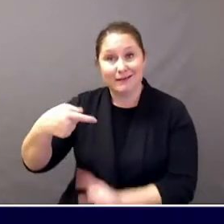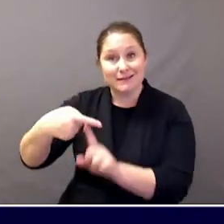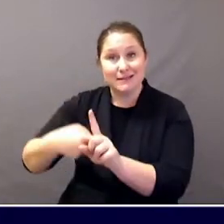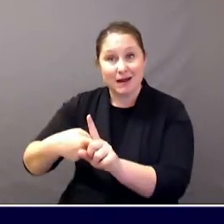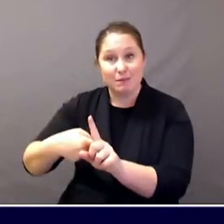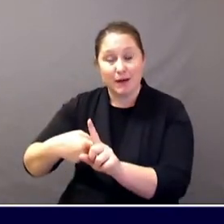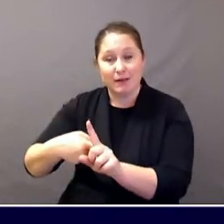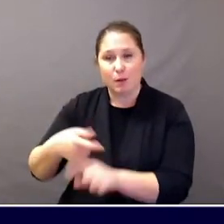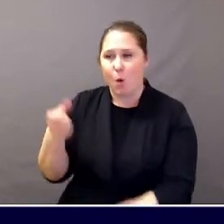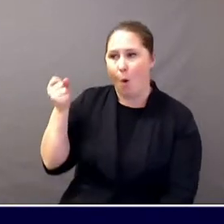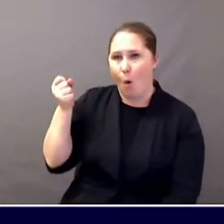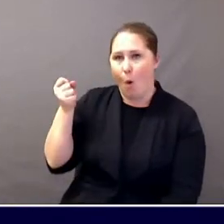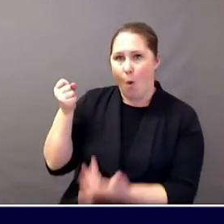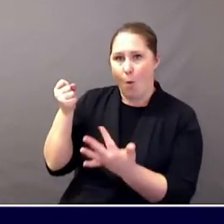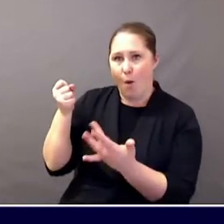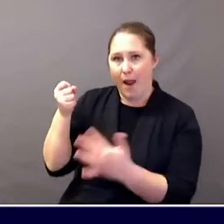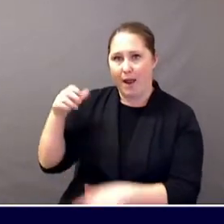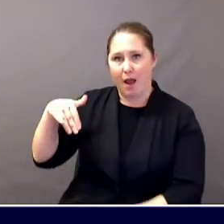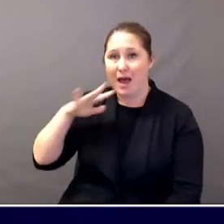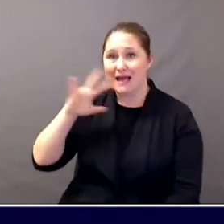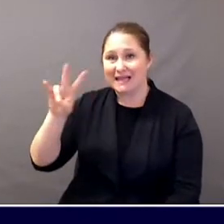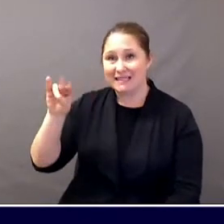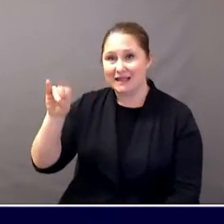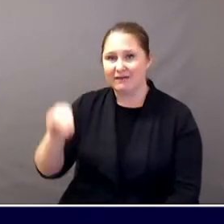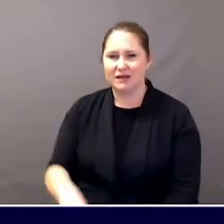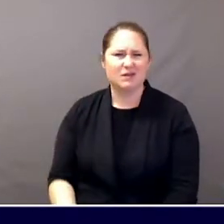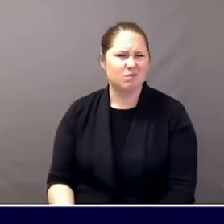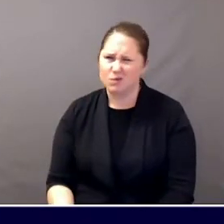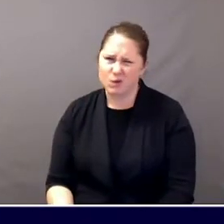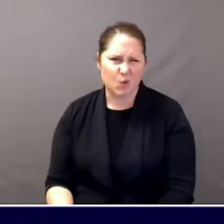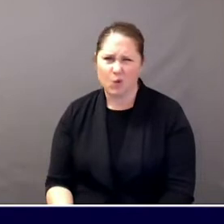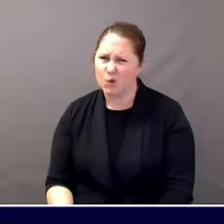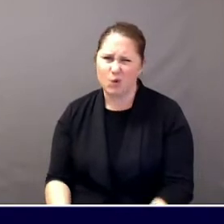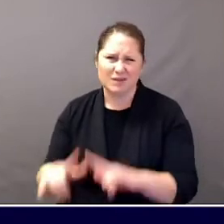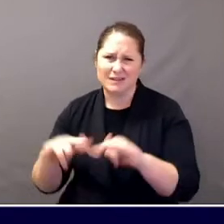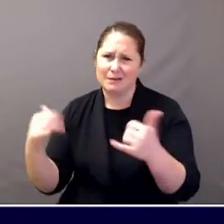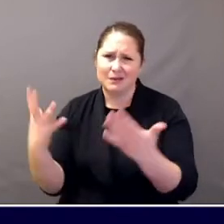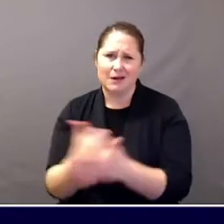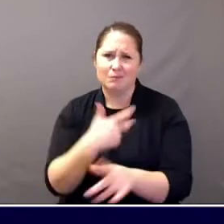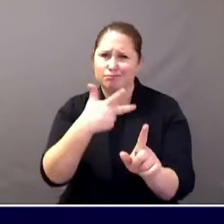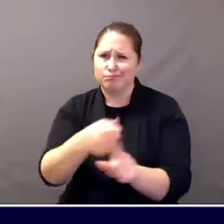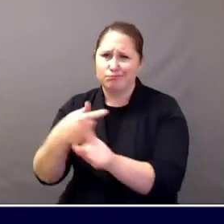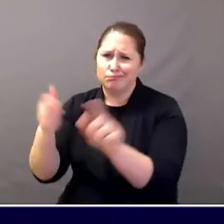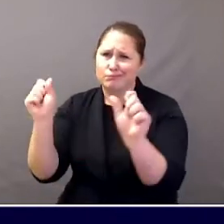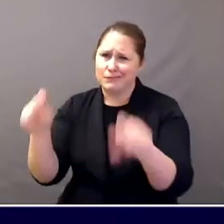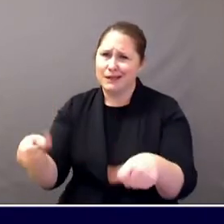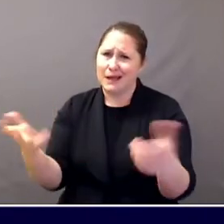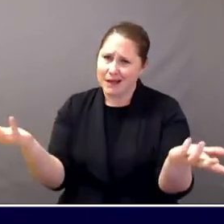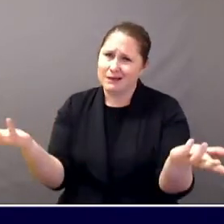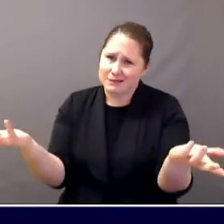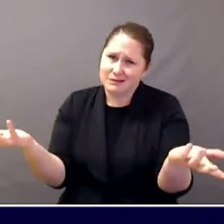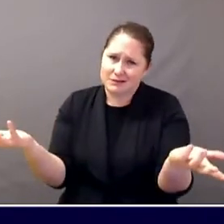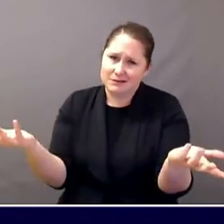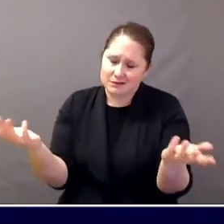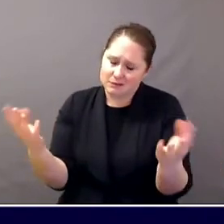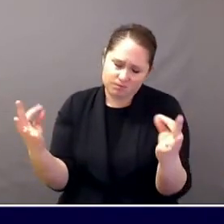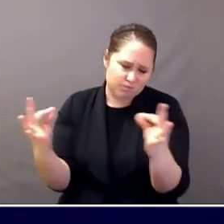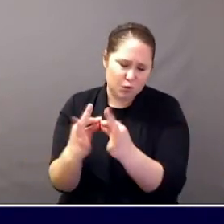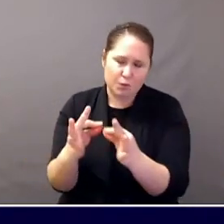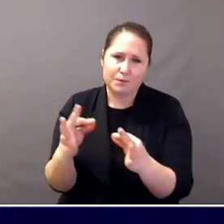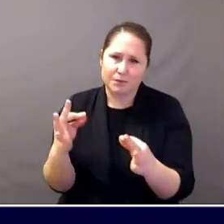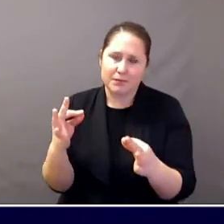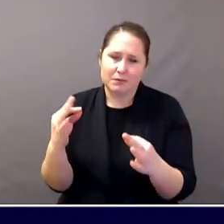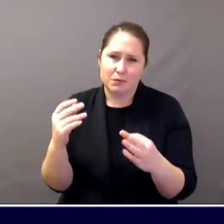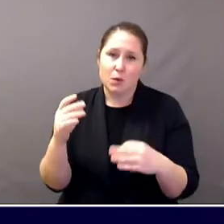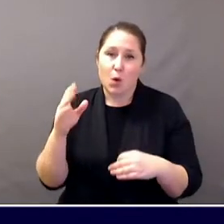away, because it's efficient and medically appropriate for them both to get vaccinated. So it'll be a bit of a